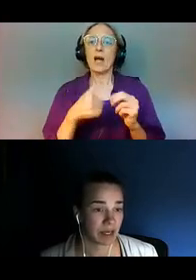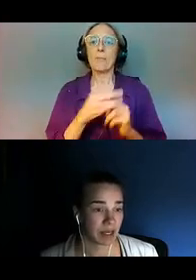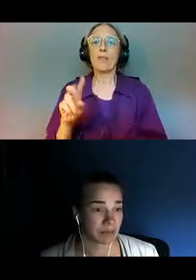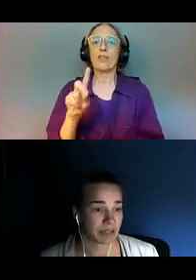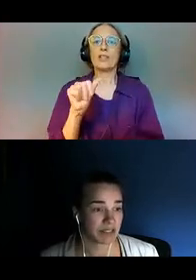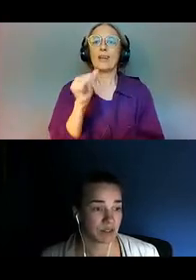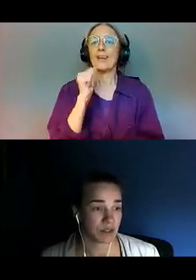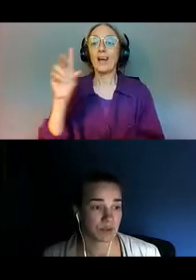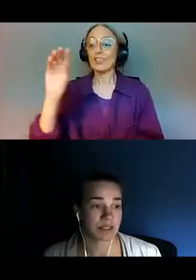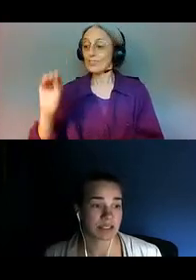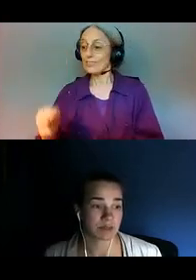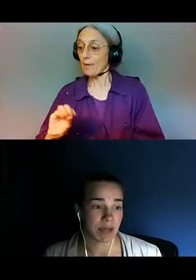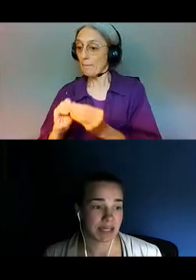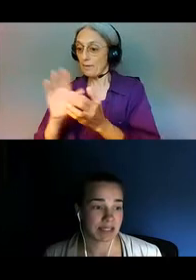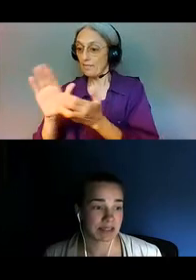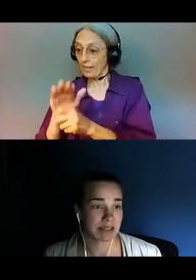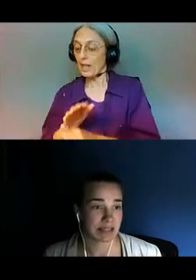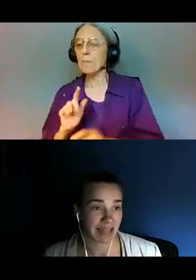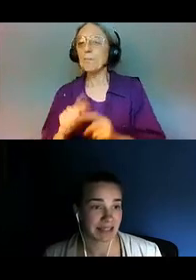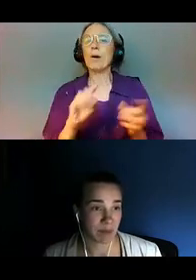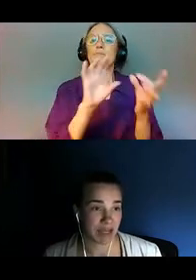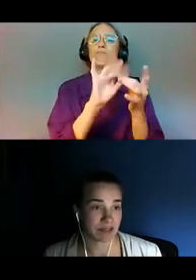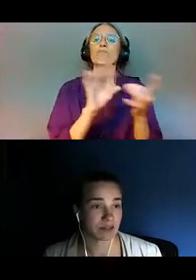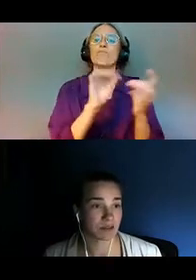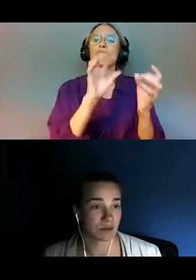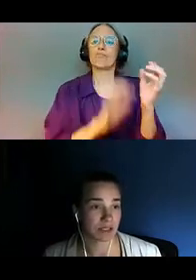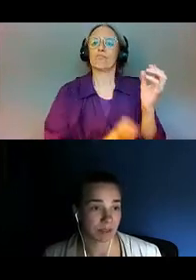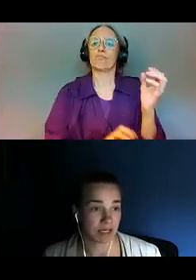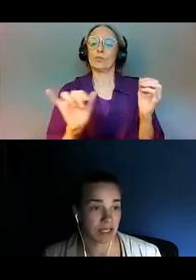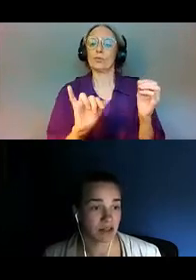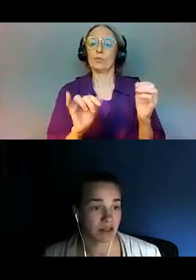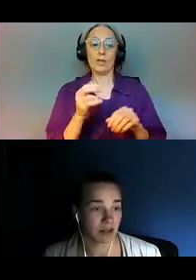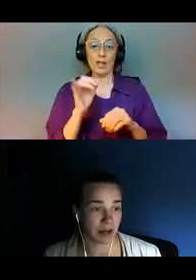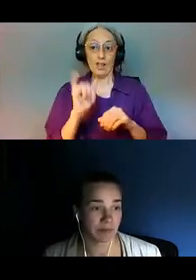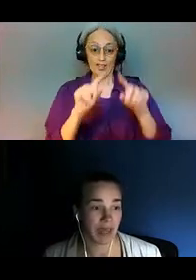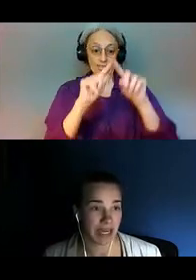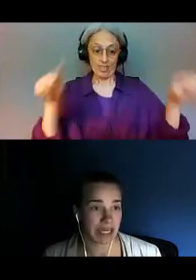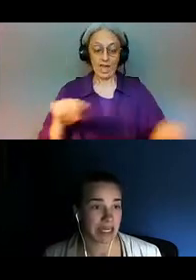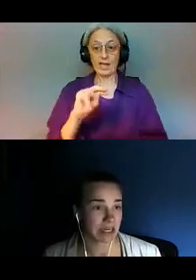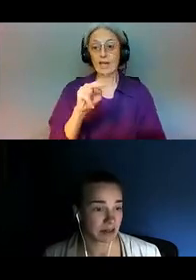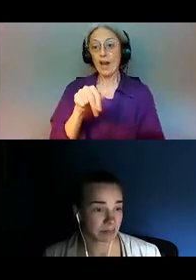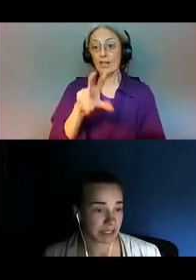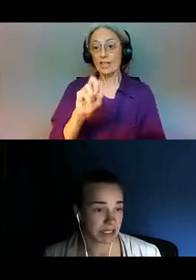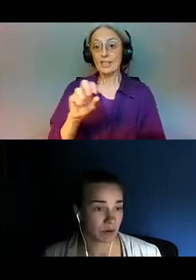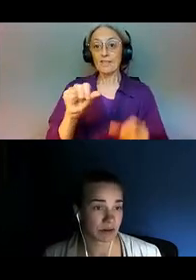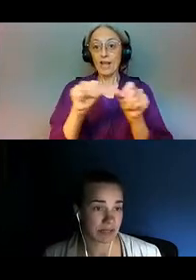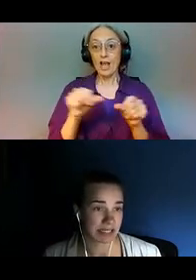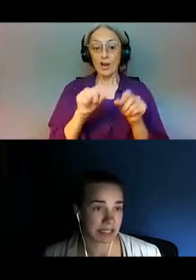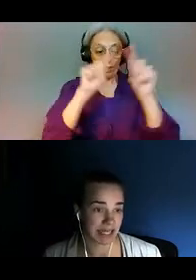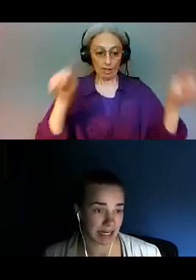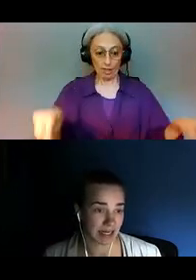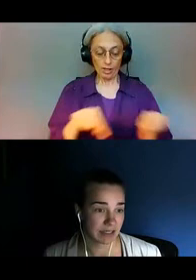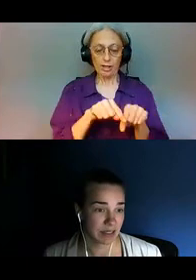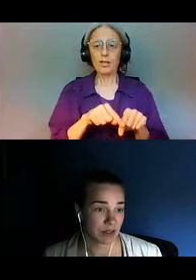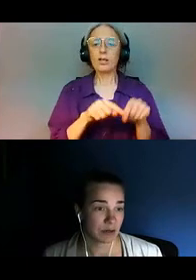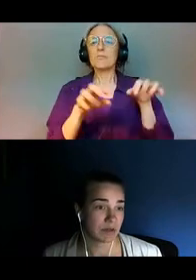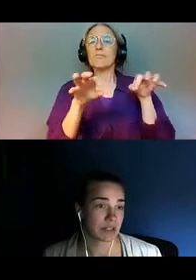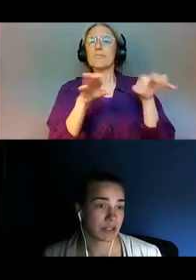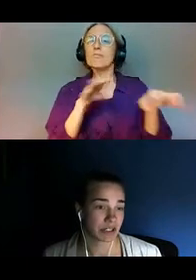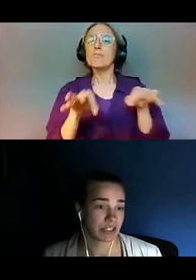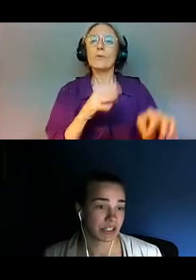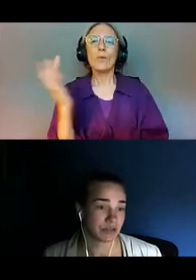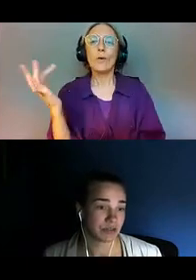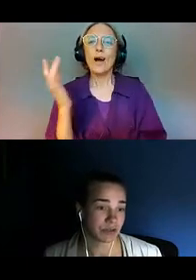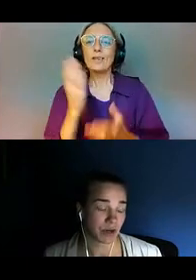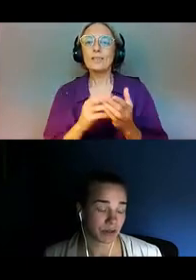report. Please use that space to explain any incomplete or missing data.